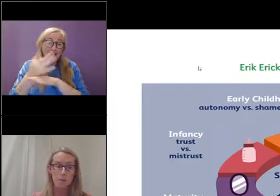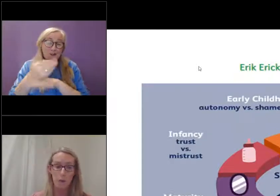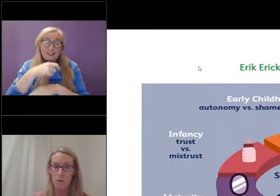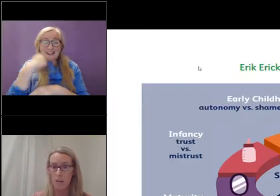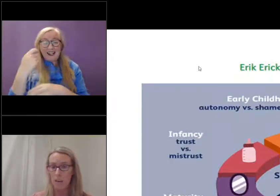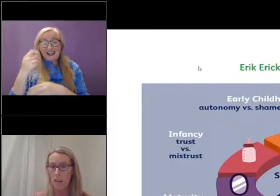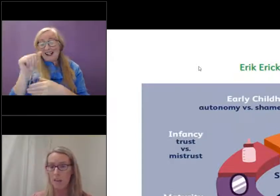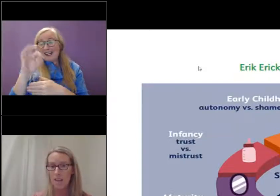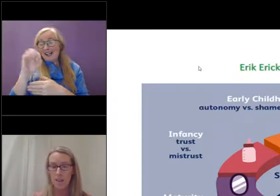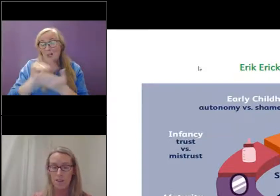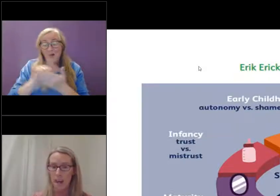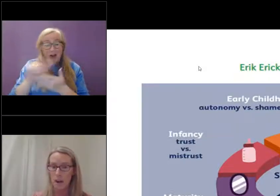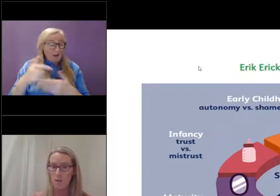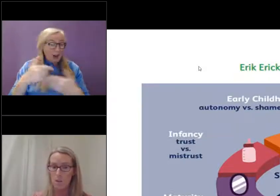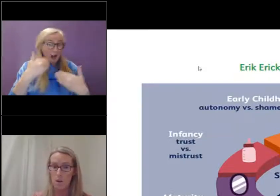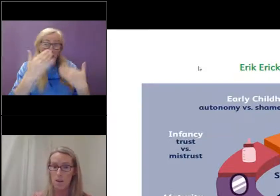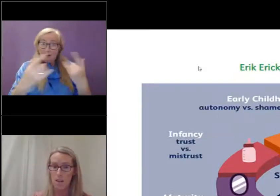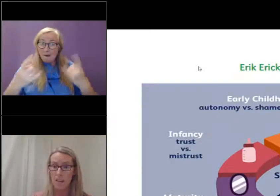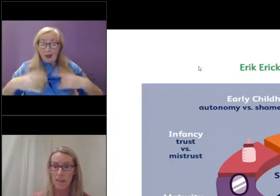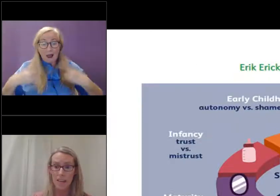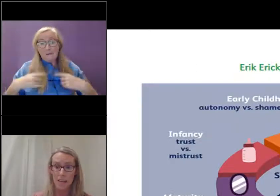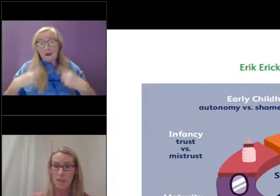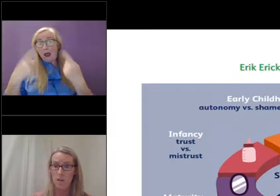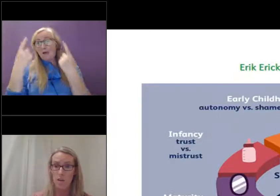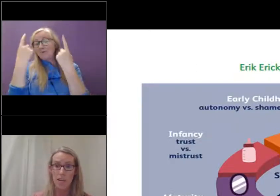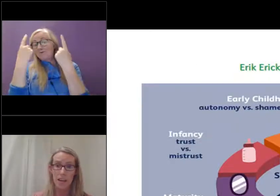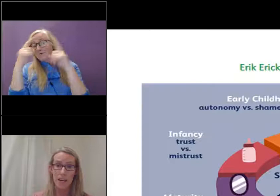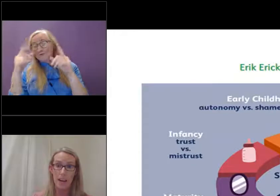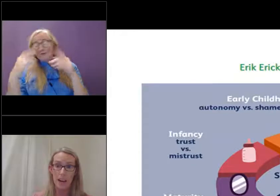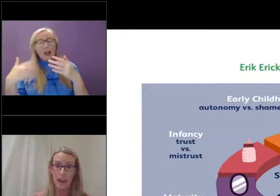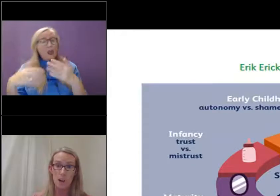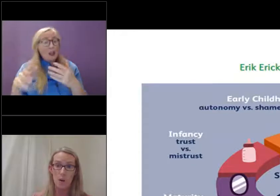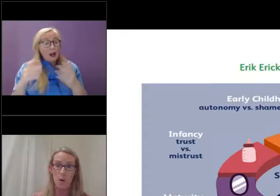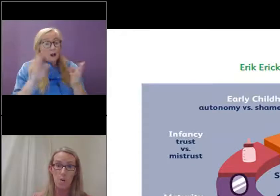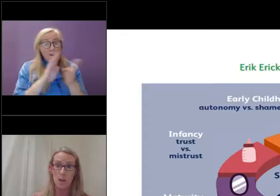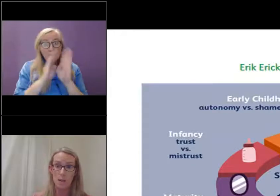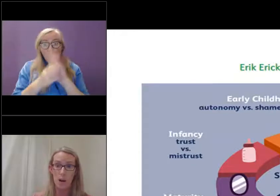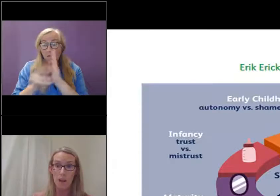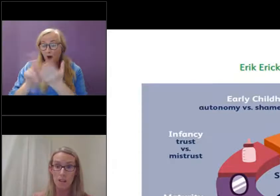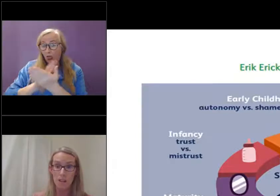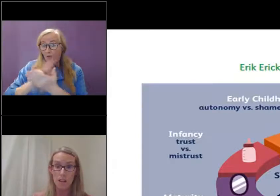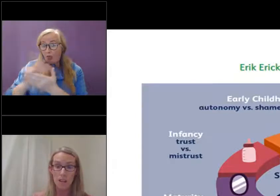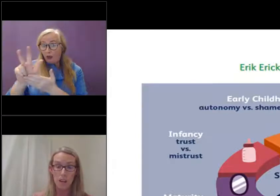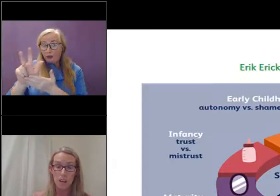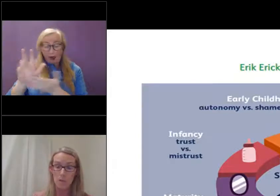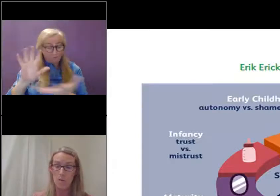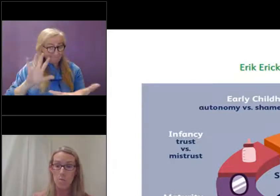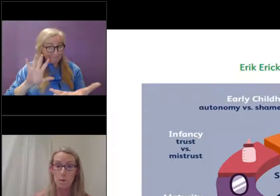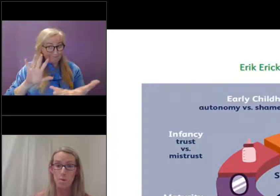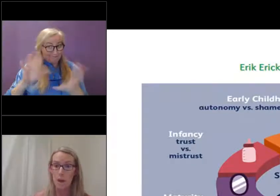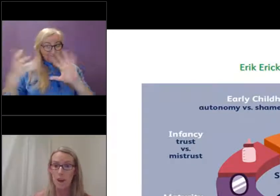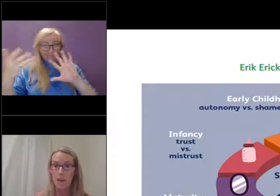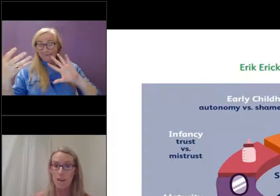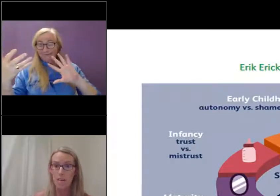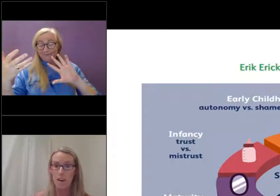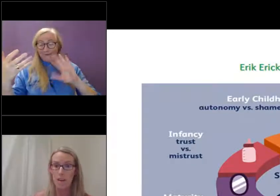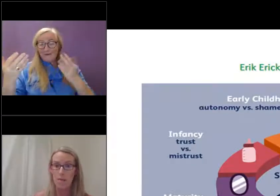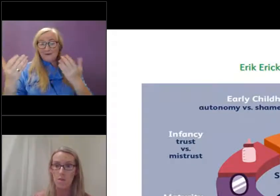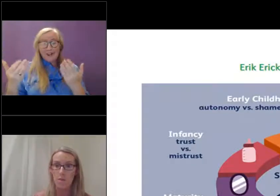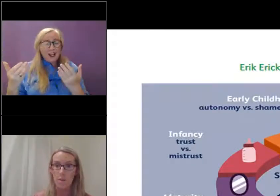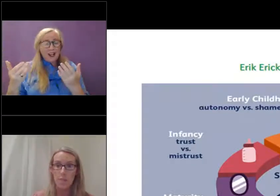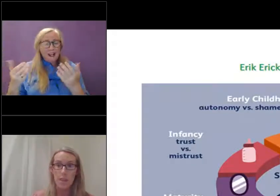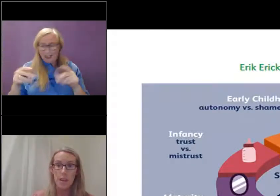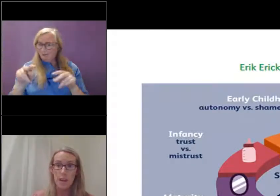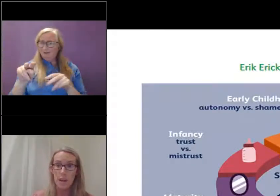they were happy-go-lucky, didn't have a care in the world. They hit 13 and it all went to pot. You know, there was mood swings, kind